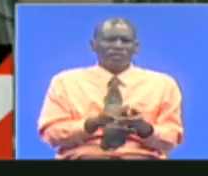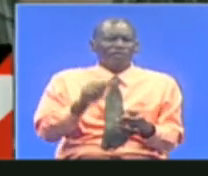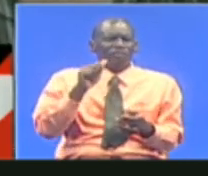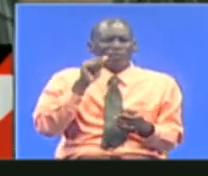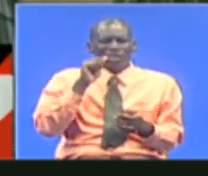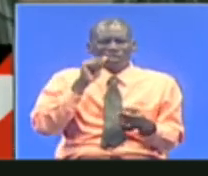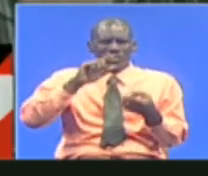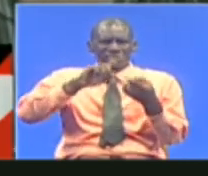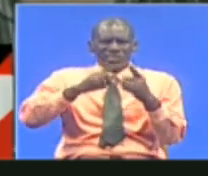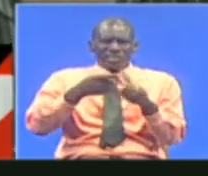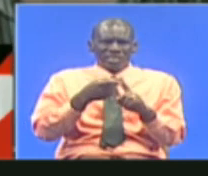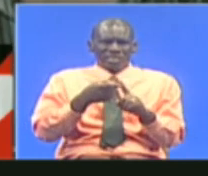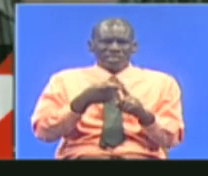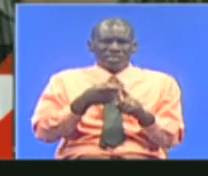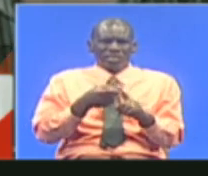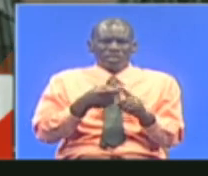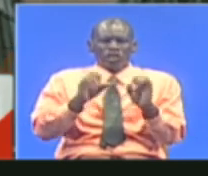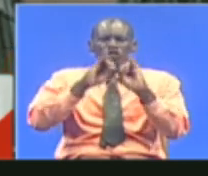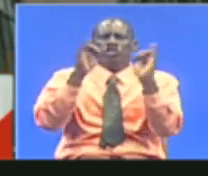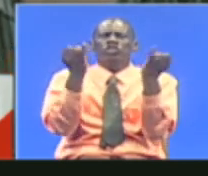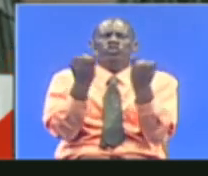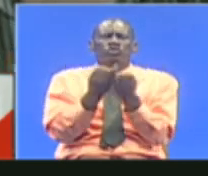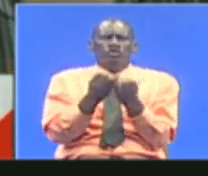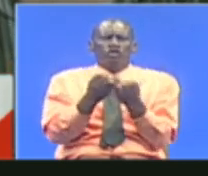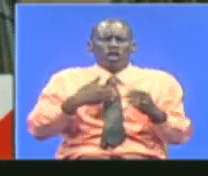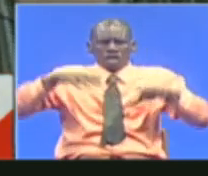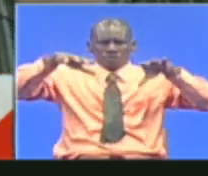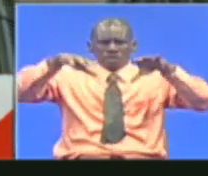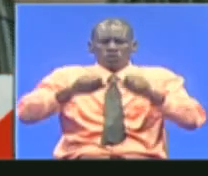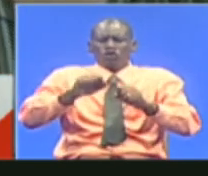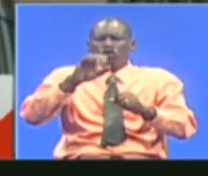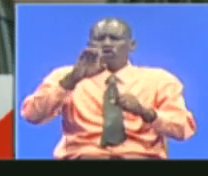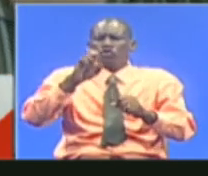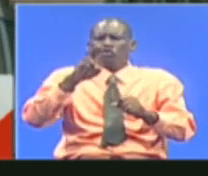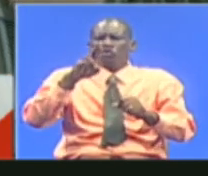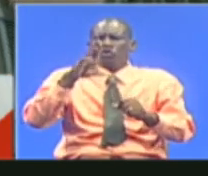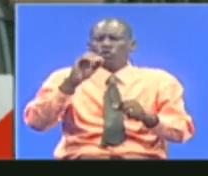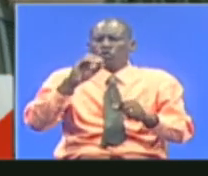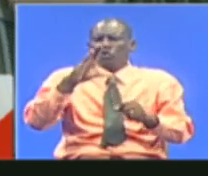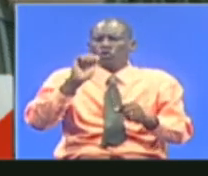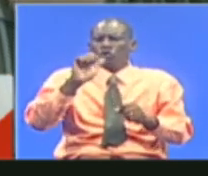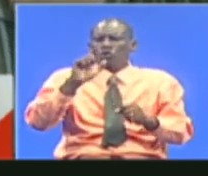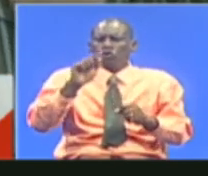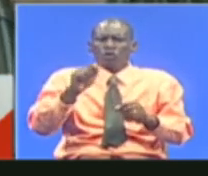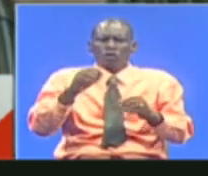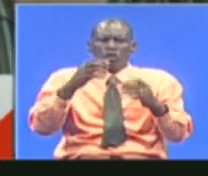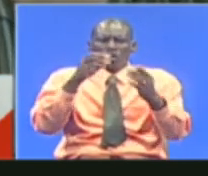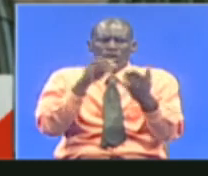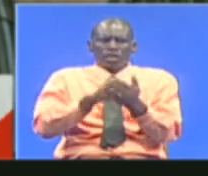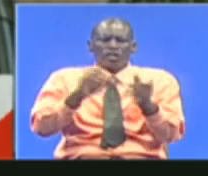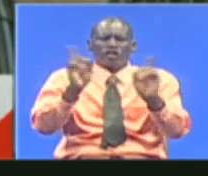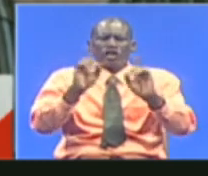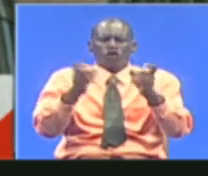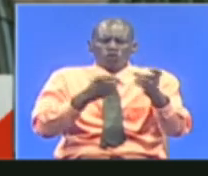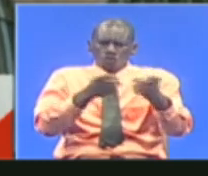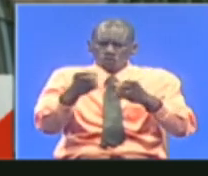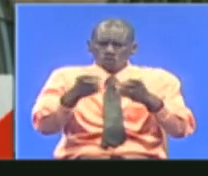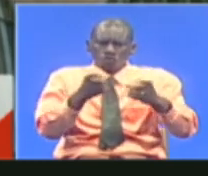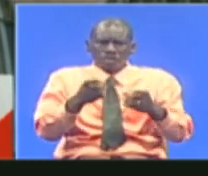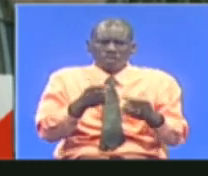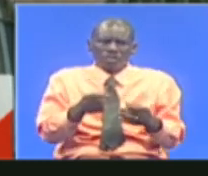Standards Institution has adopted the Eurocodes, then they are no longer maintaining